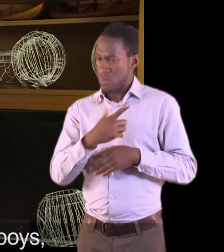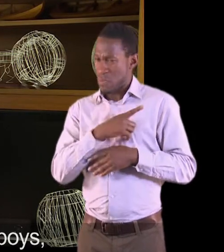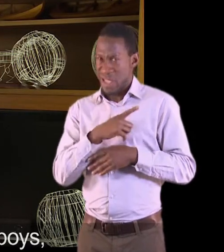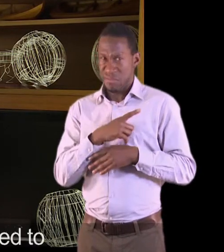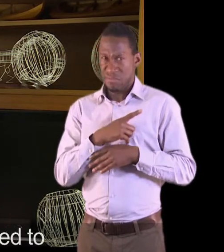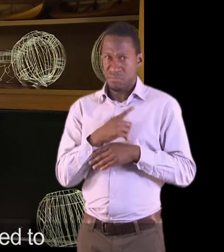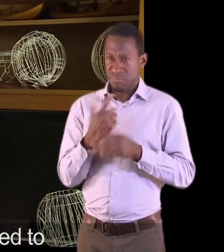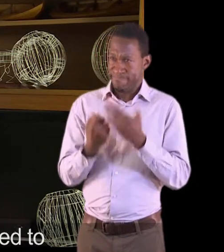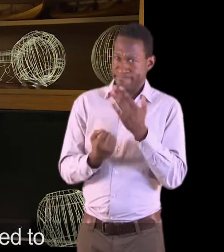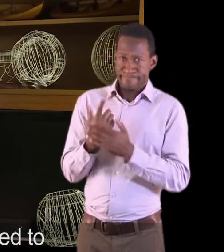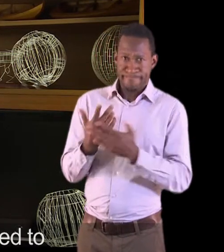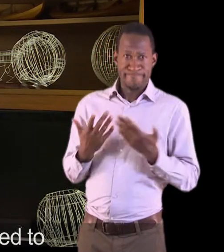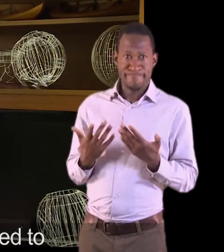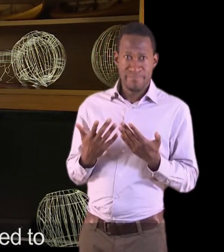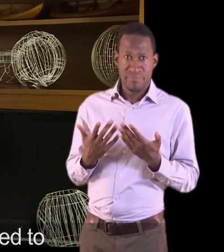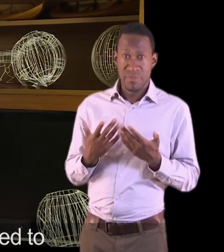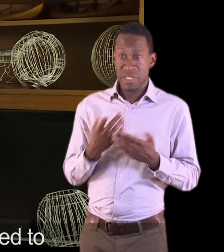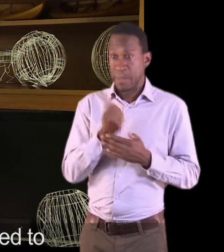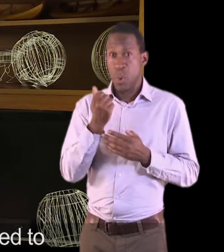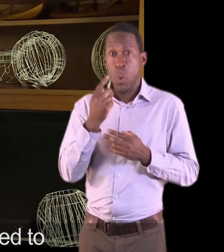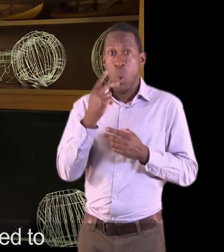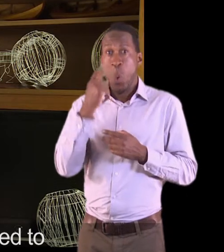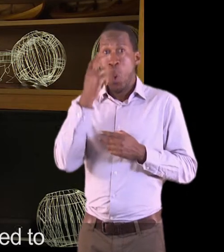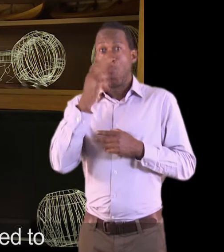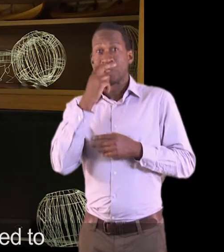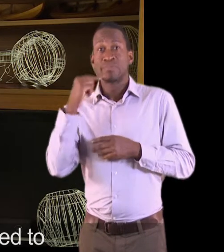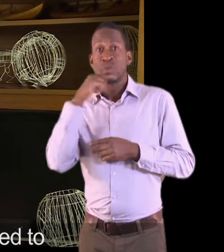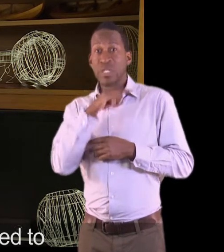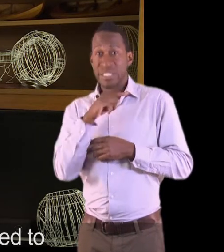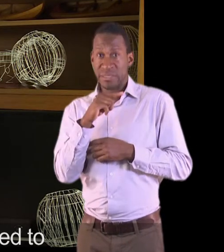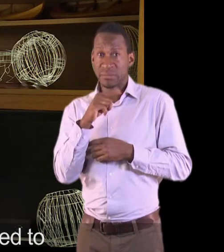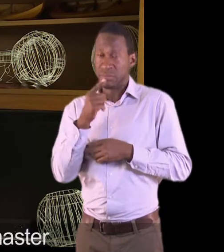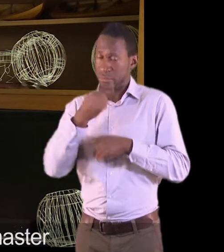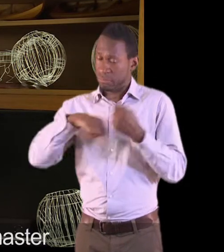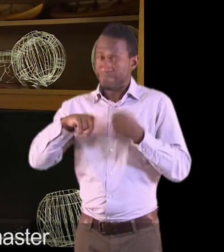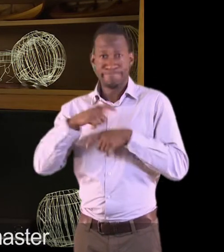boys, but they complained to him about this chappie.